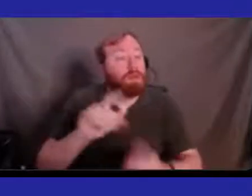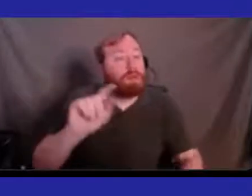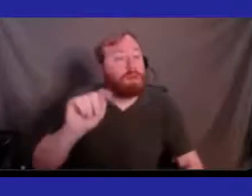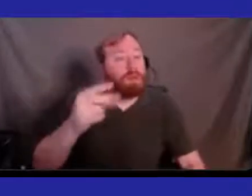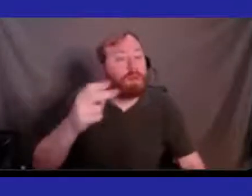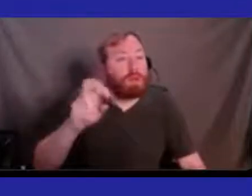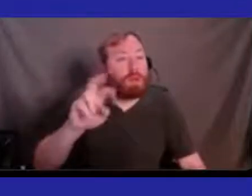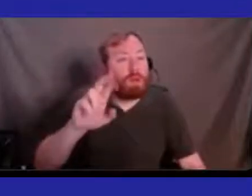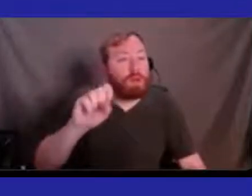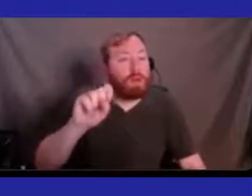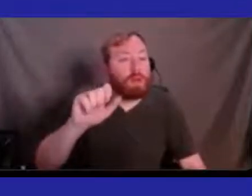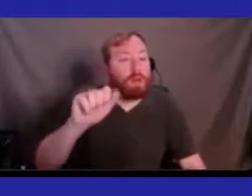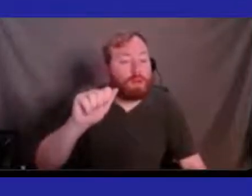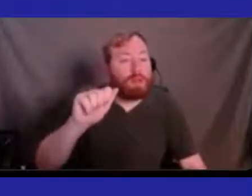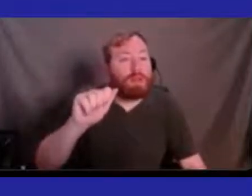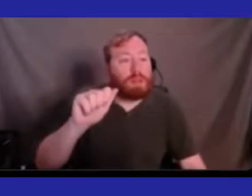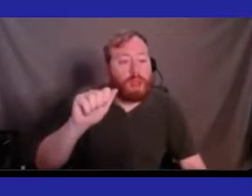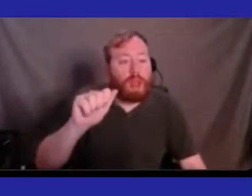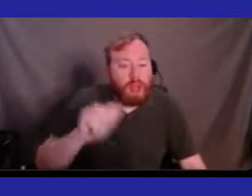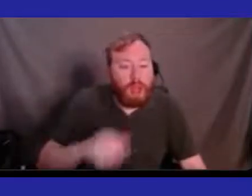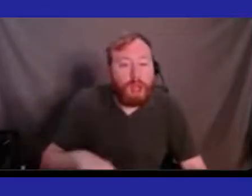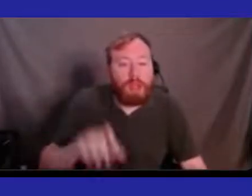Island Hospital.